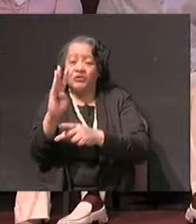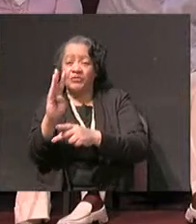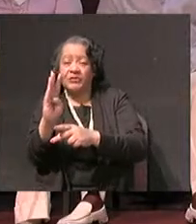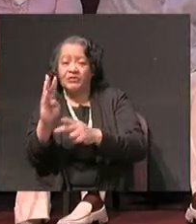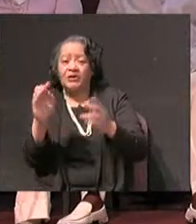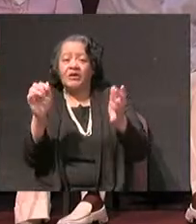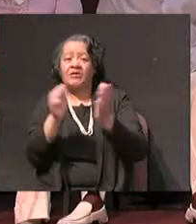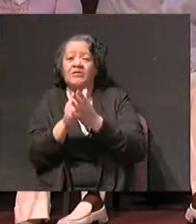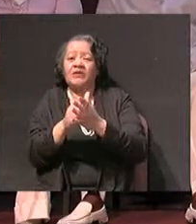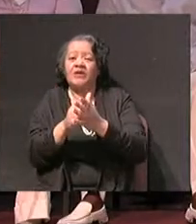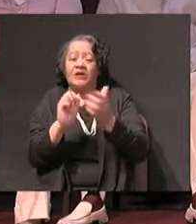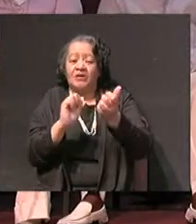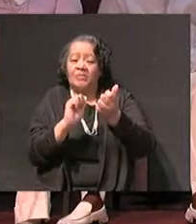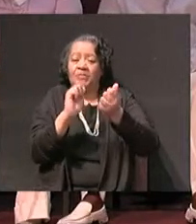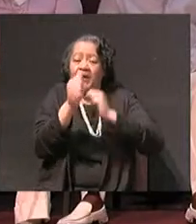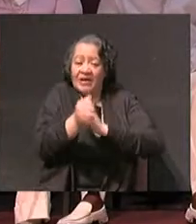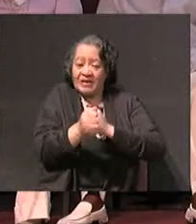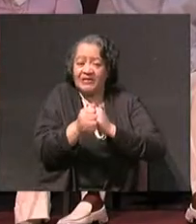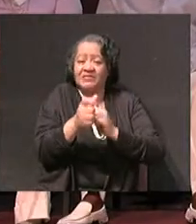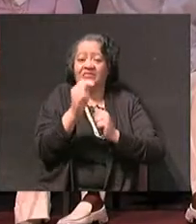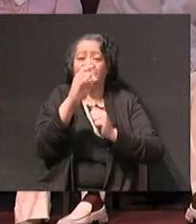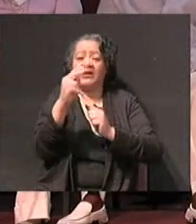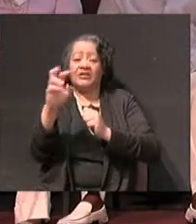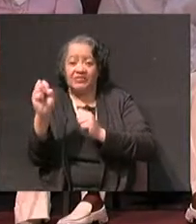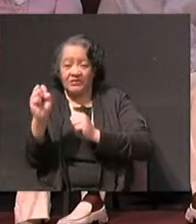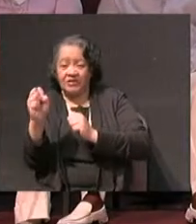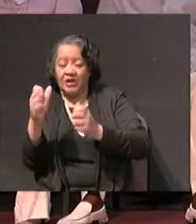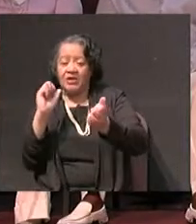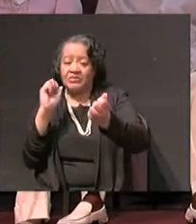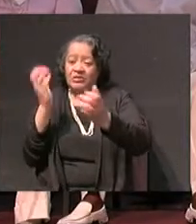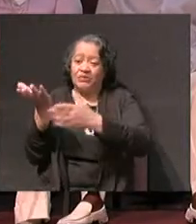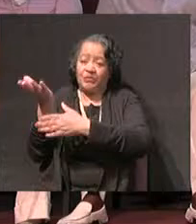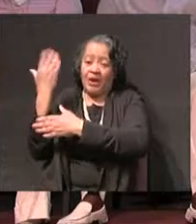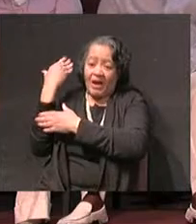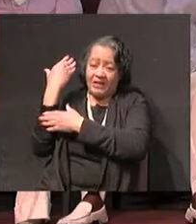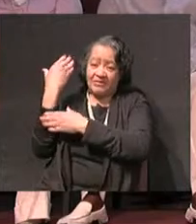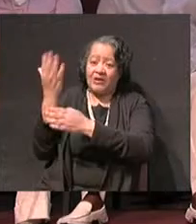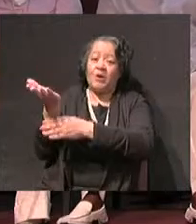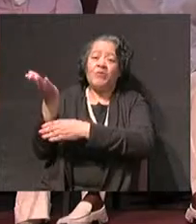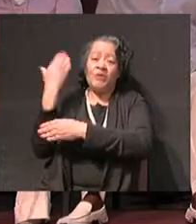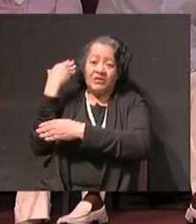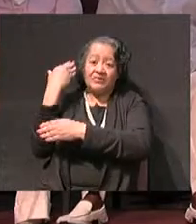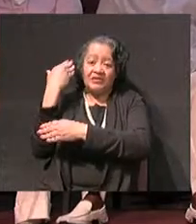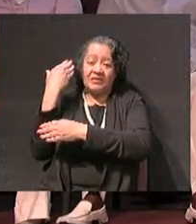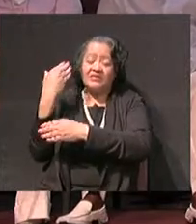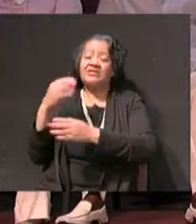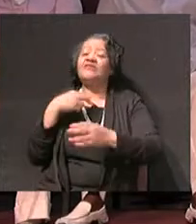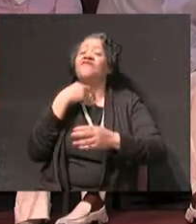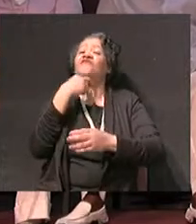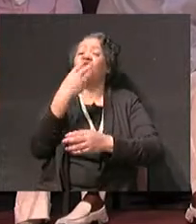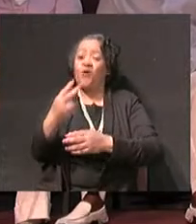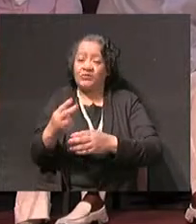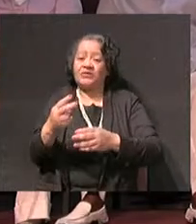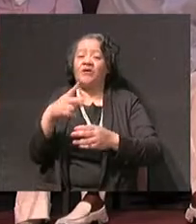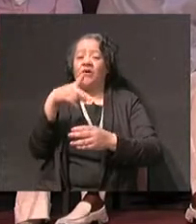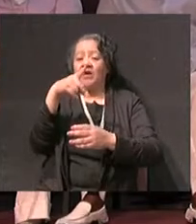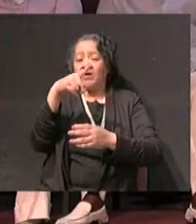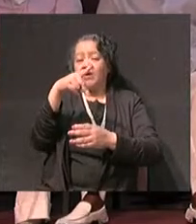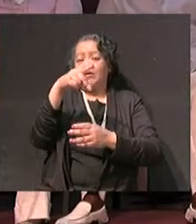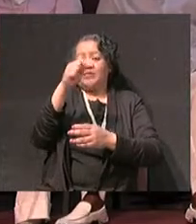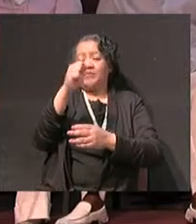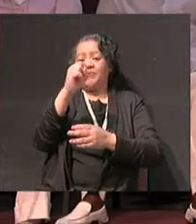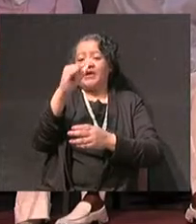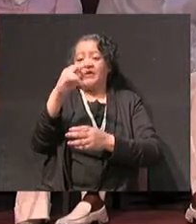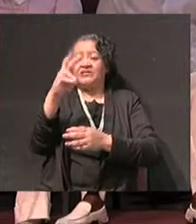which is past tense, is past, and it's in passive voice. And passive voice